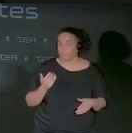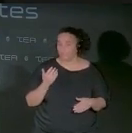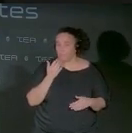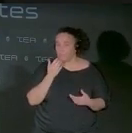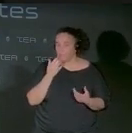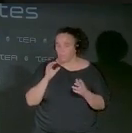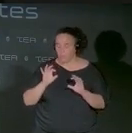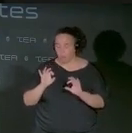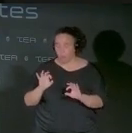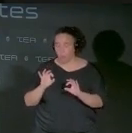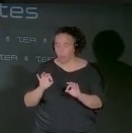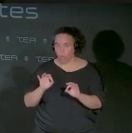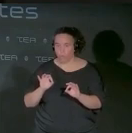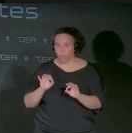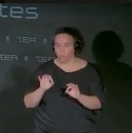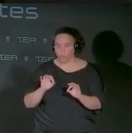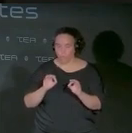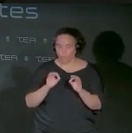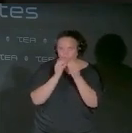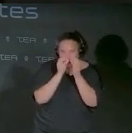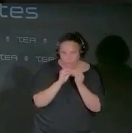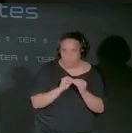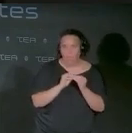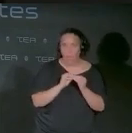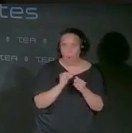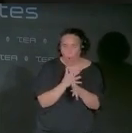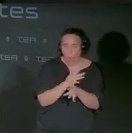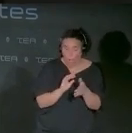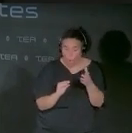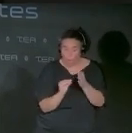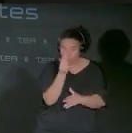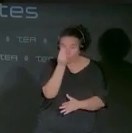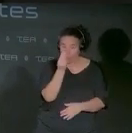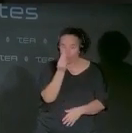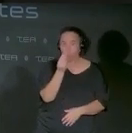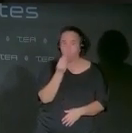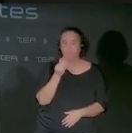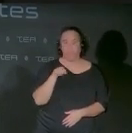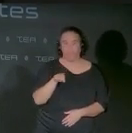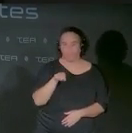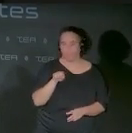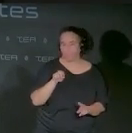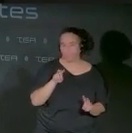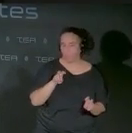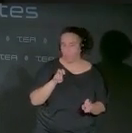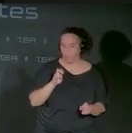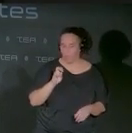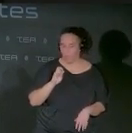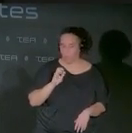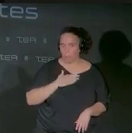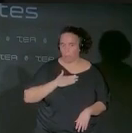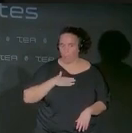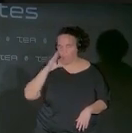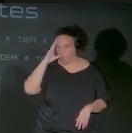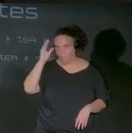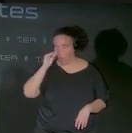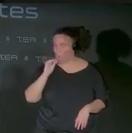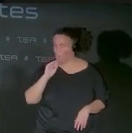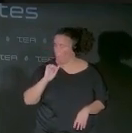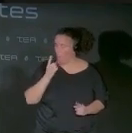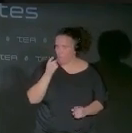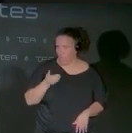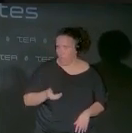the most crucial part of your business apart from people, when you're not able to protect it, then